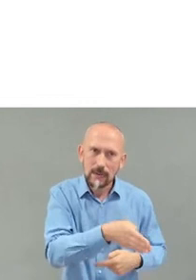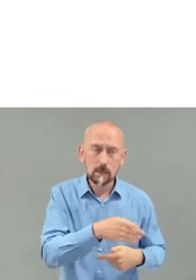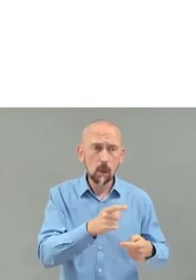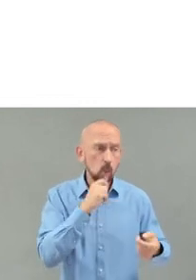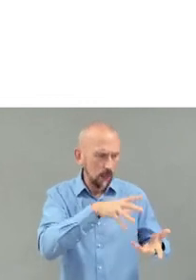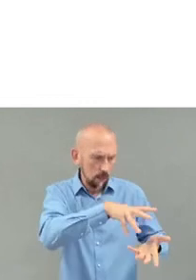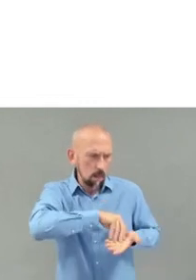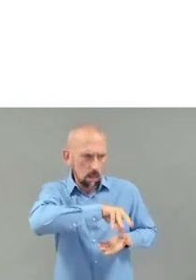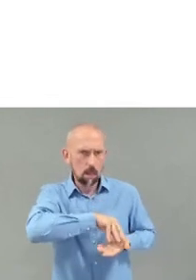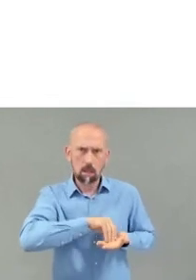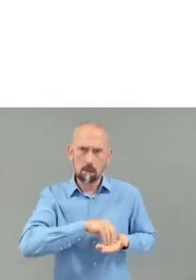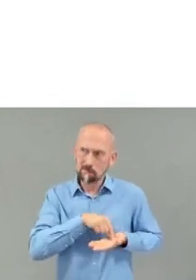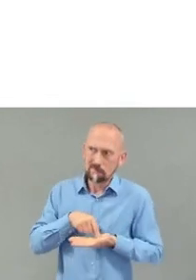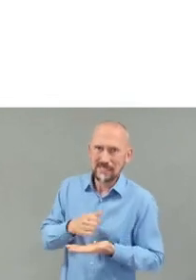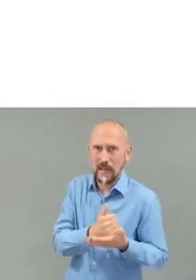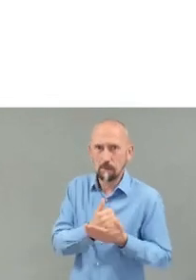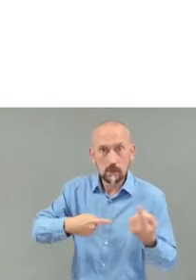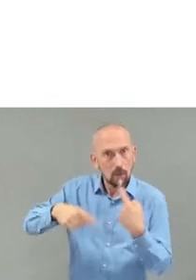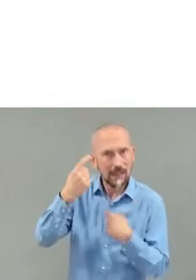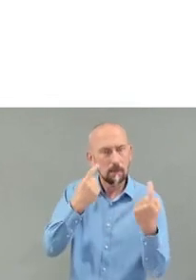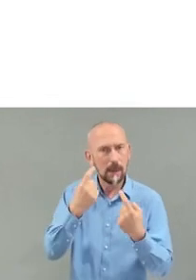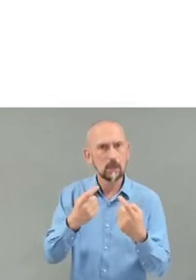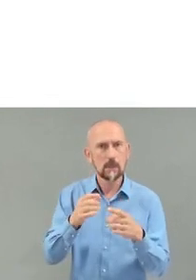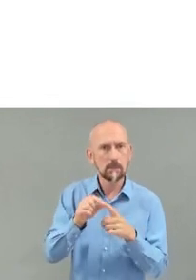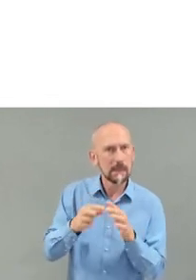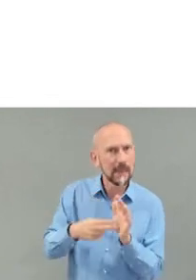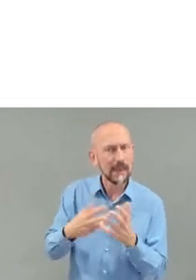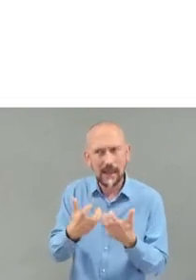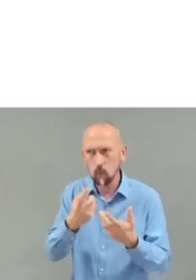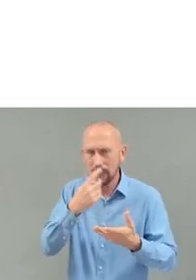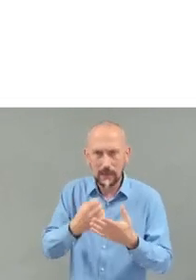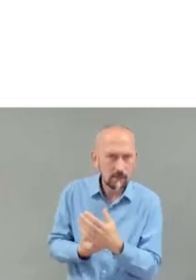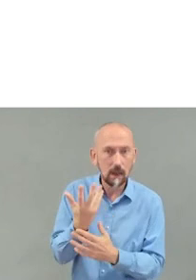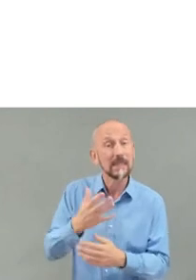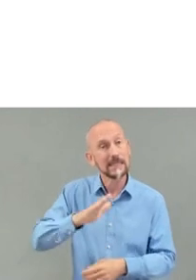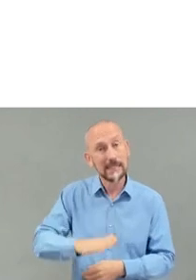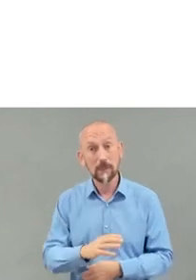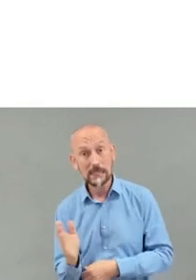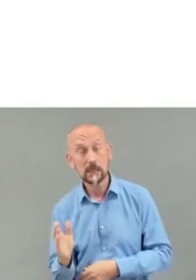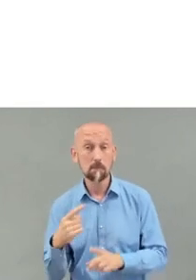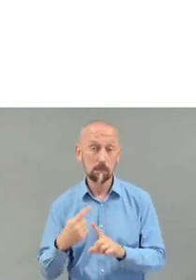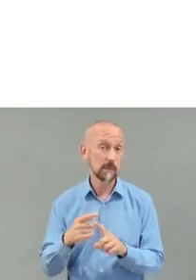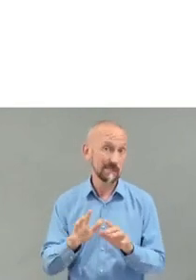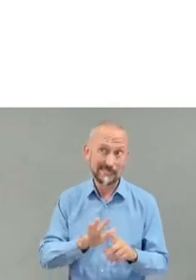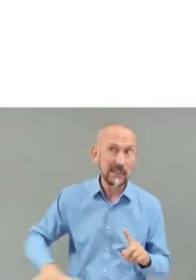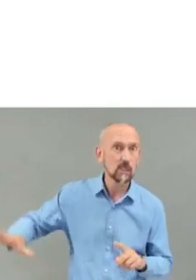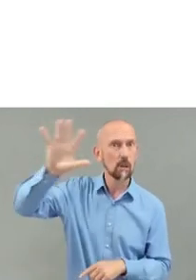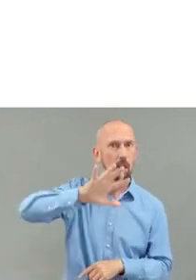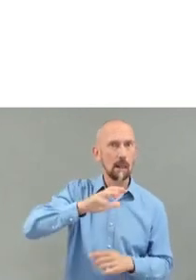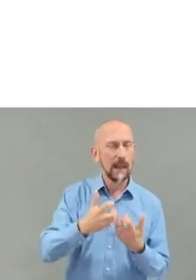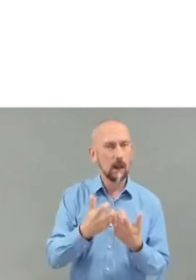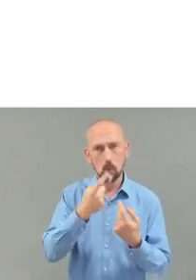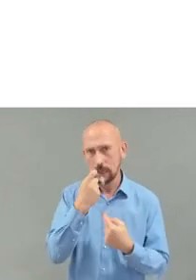to do as the Psychological Professions Network, both in the Southeast and nationally, to carry on with the important work of